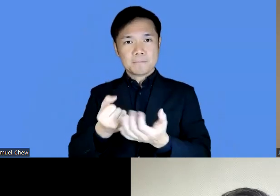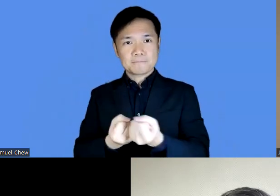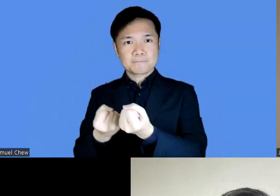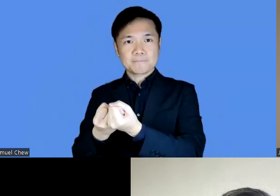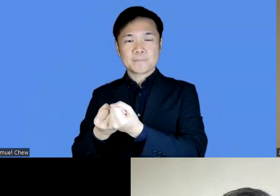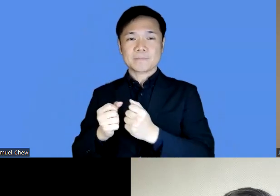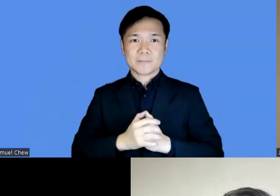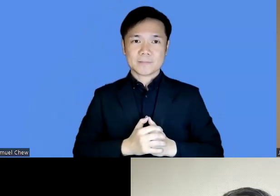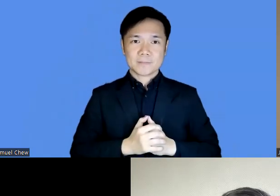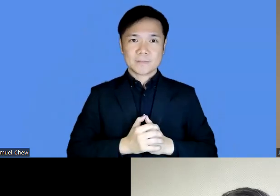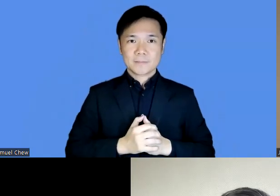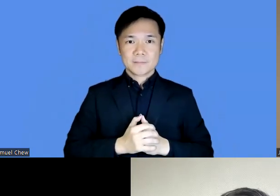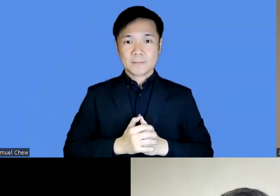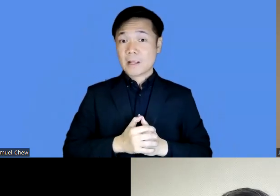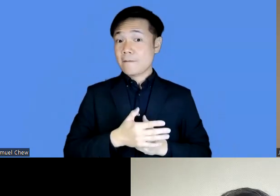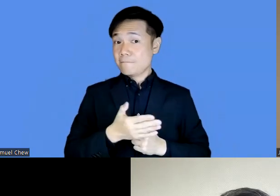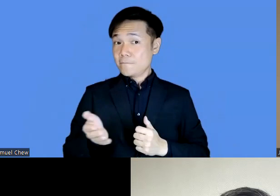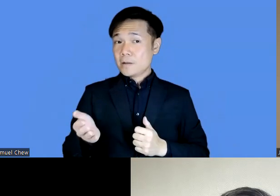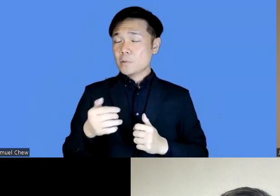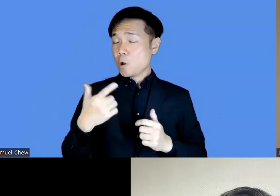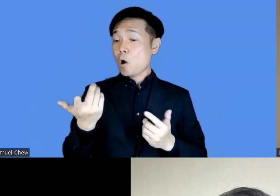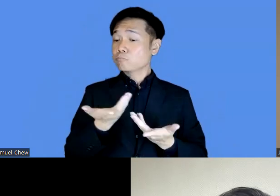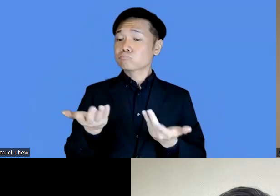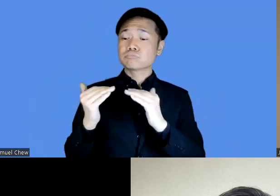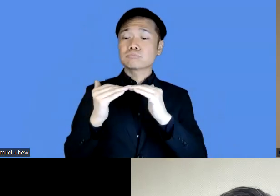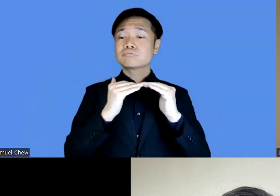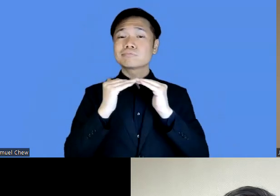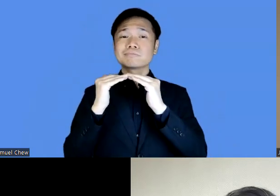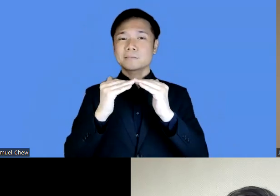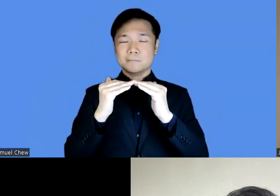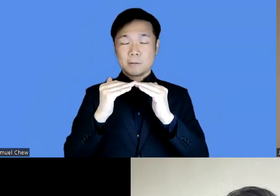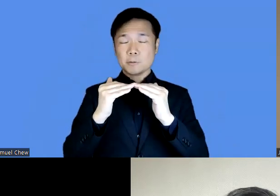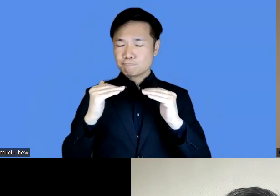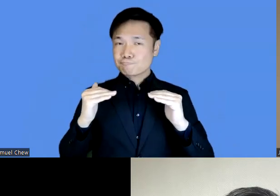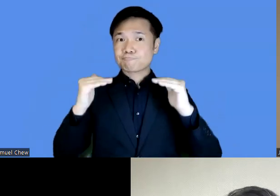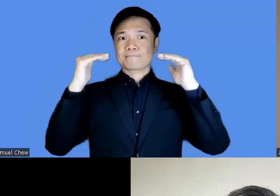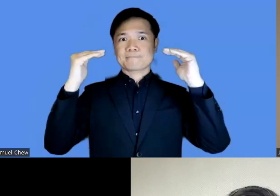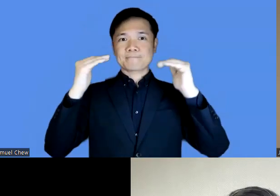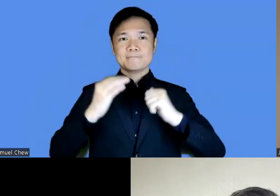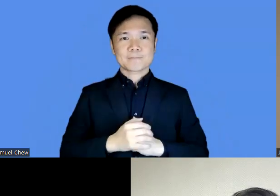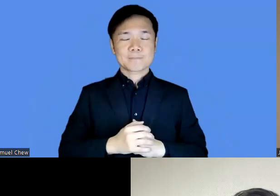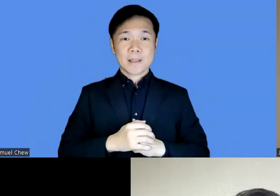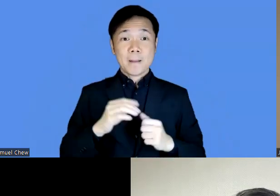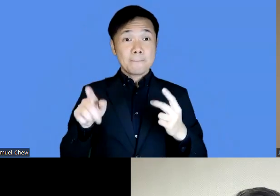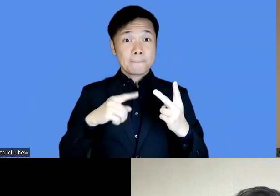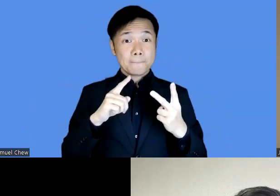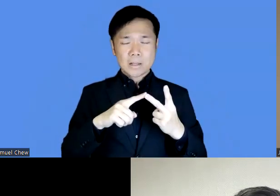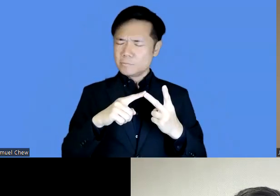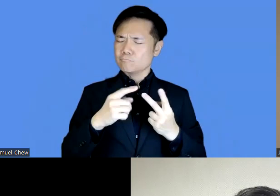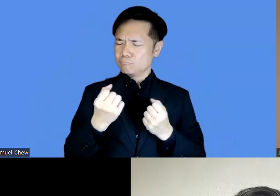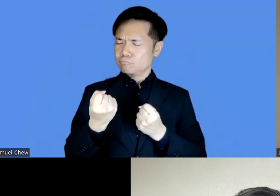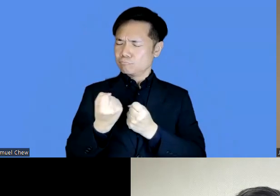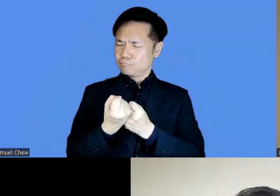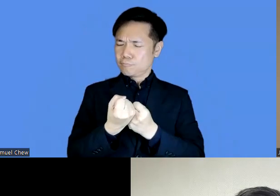the journey of pursuing common prosperity and also provide them with better support, especially in